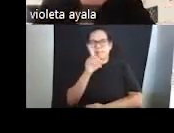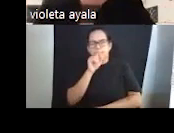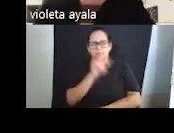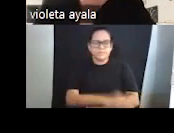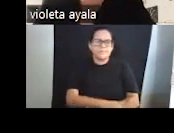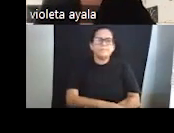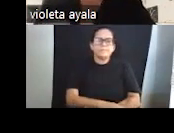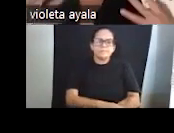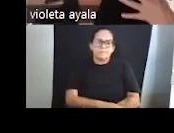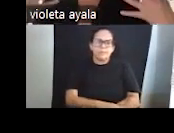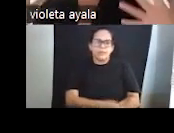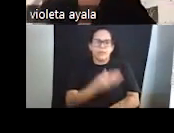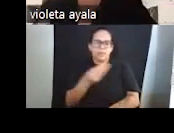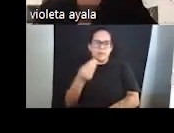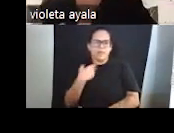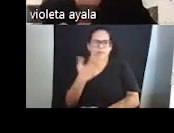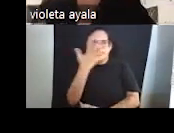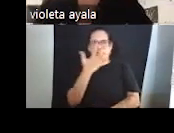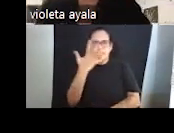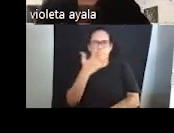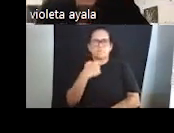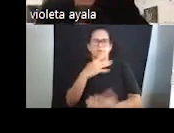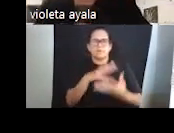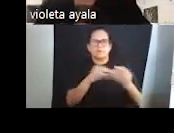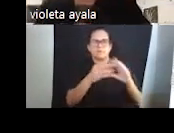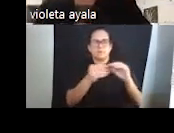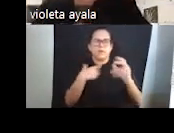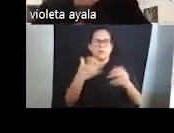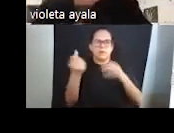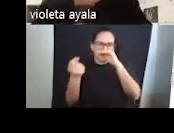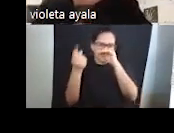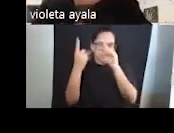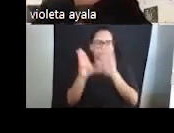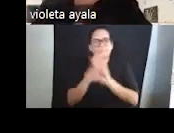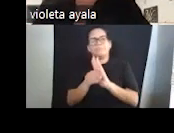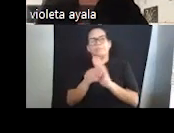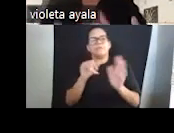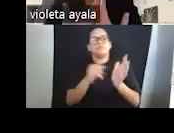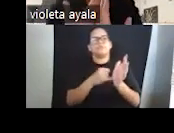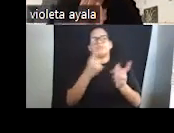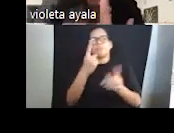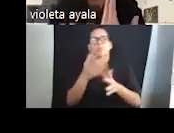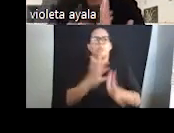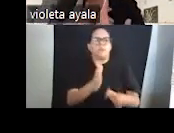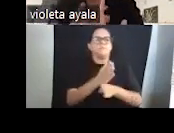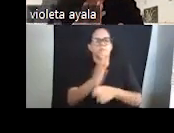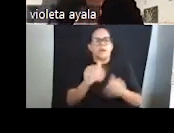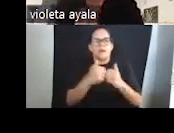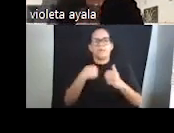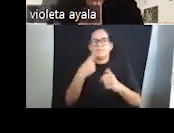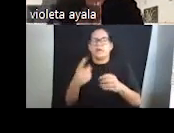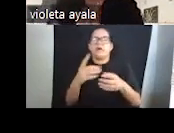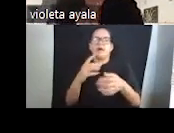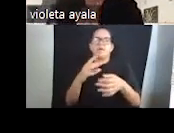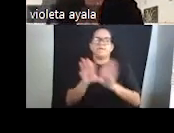And I wanted their faces to tell the stories, but I wanted to understand film, not just in a linear way, but how can we tell films with the